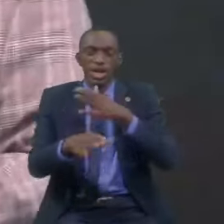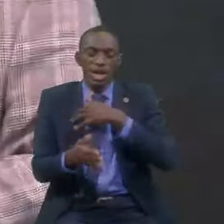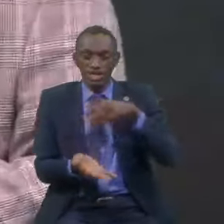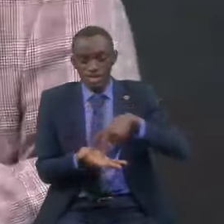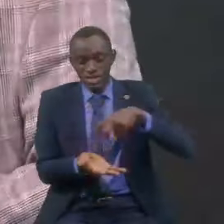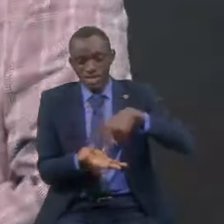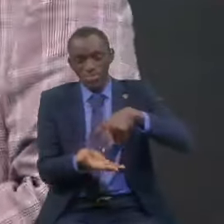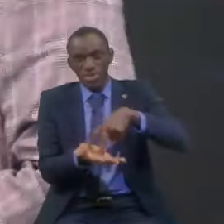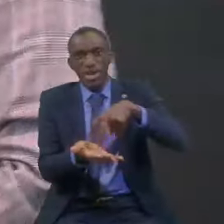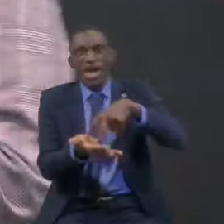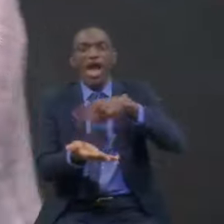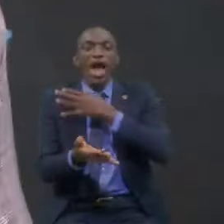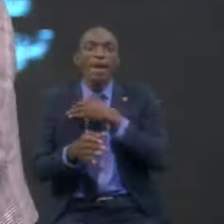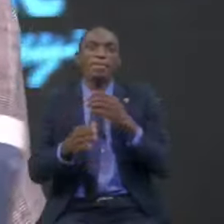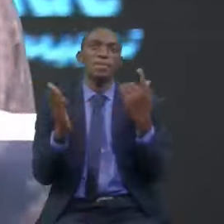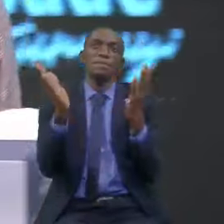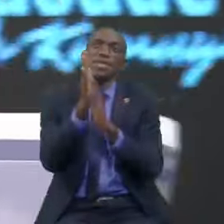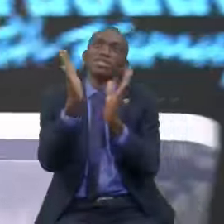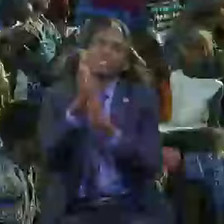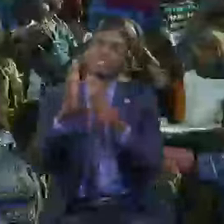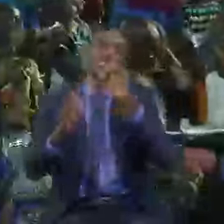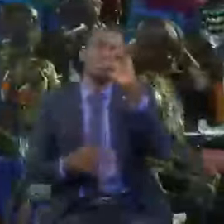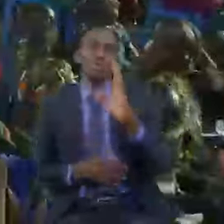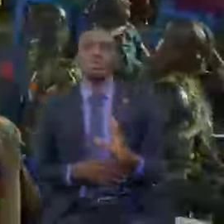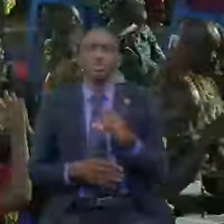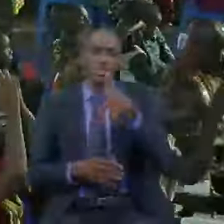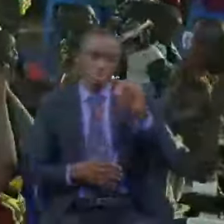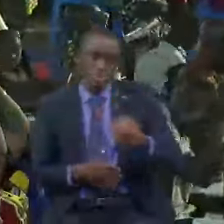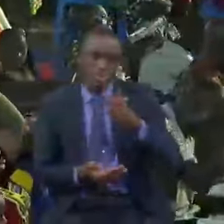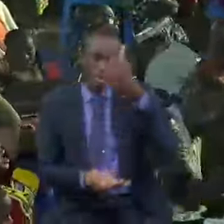praising God. You need an amen over there.